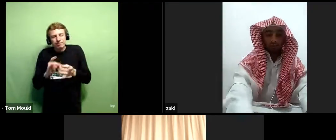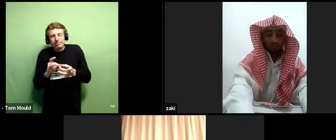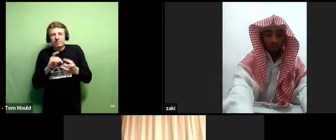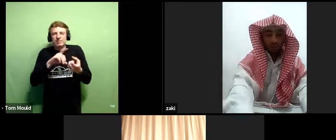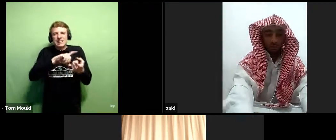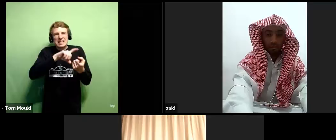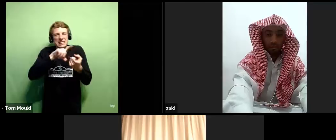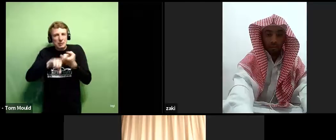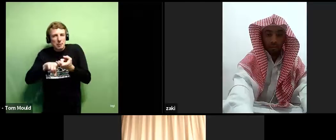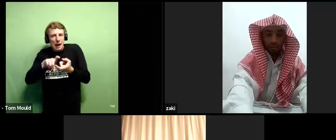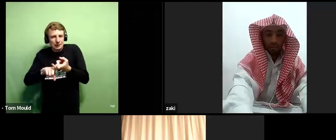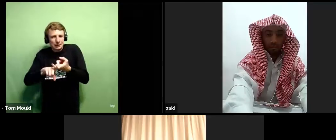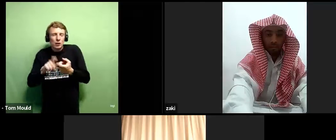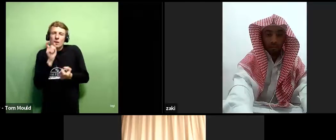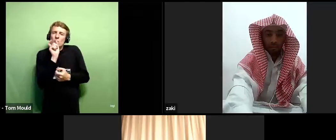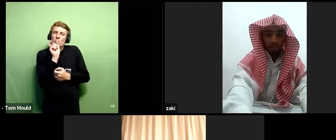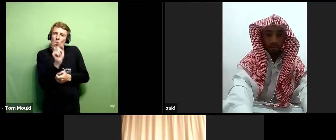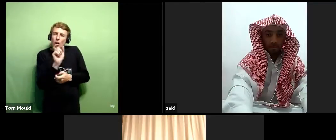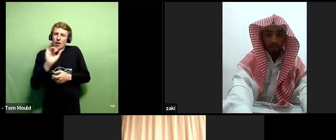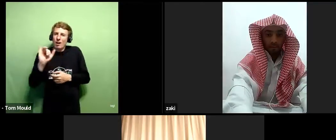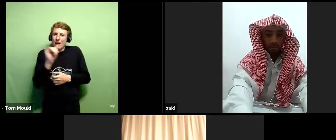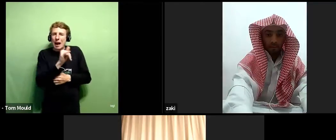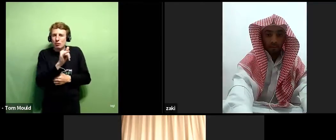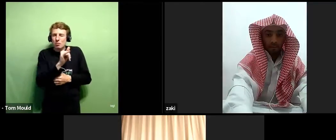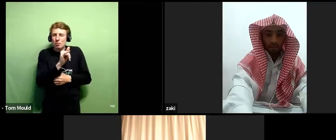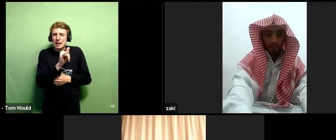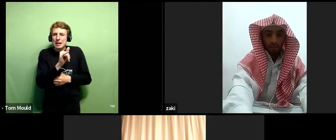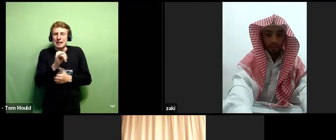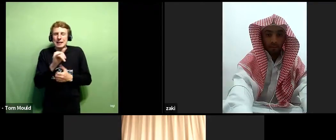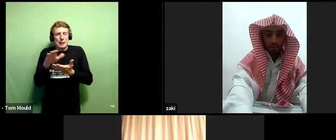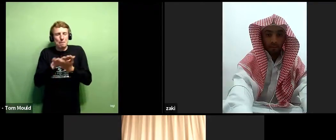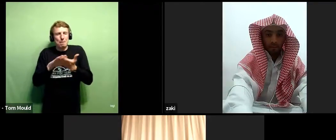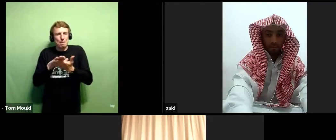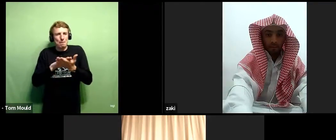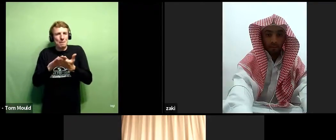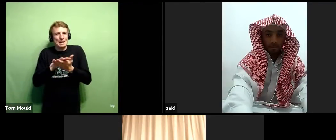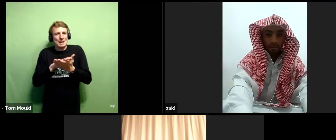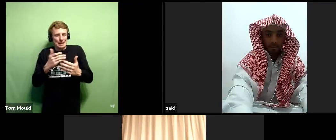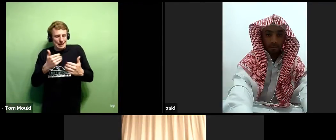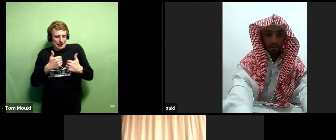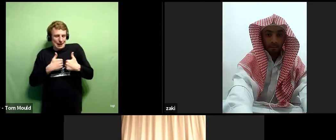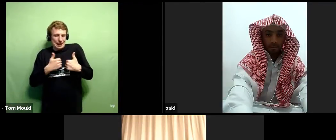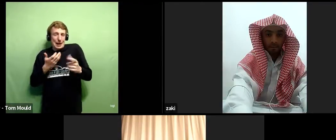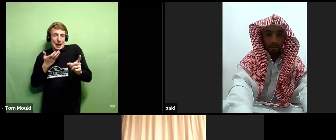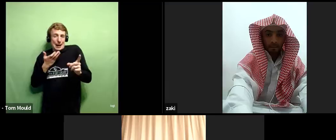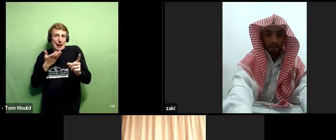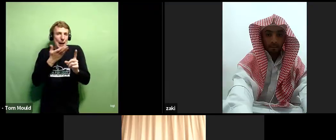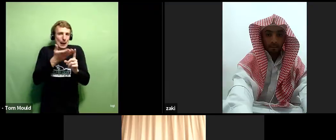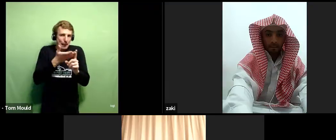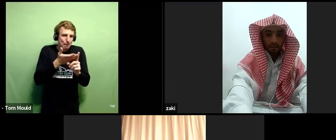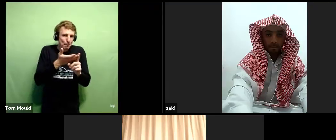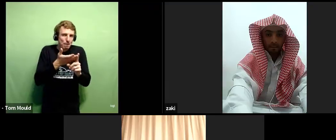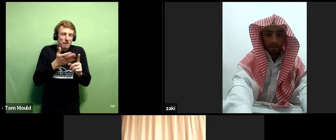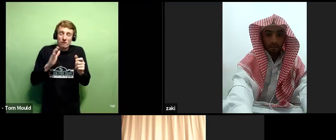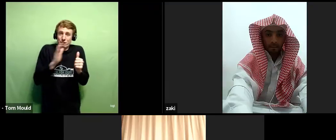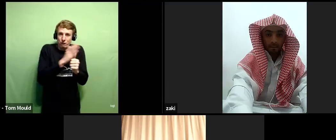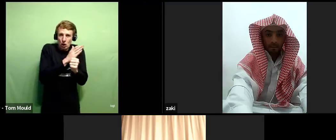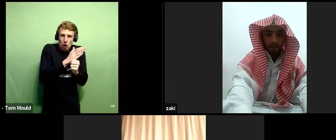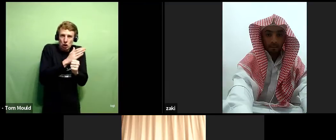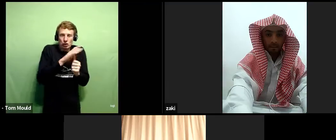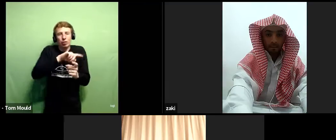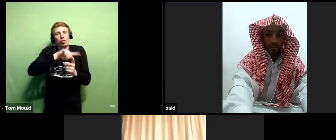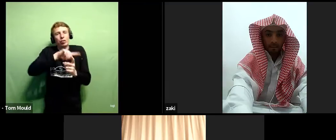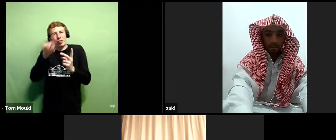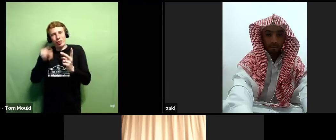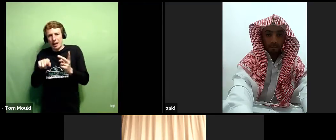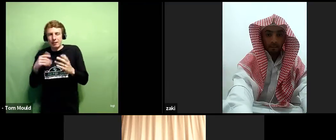ba, it indicates that the intention precedes the action. So when we say